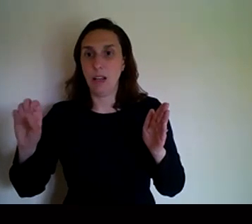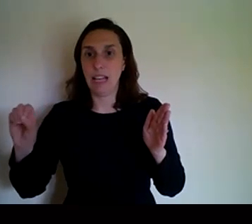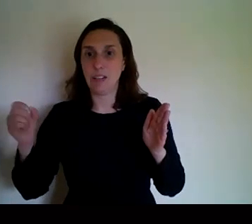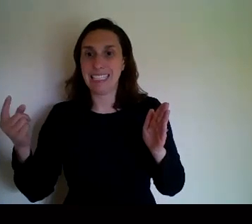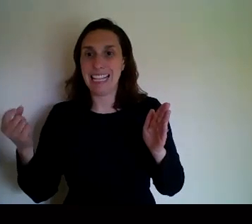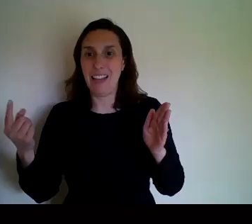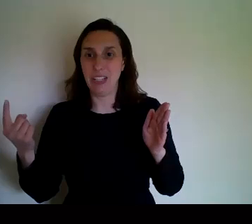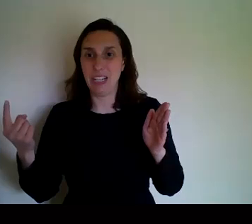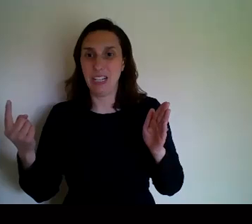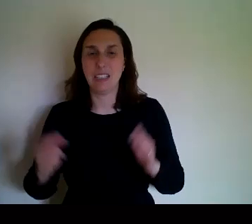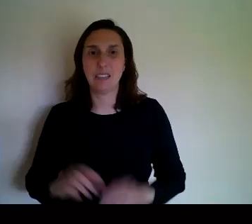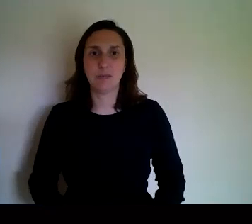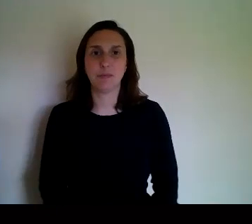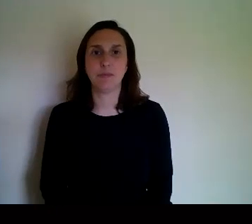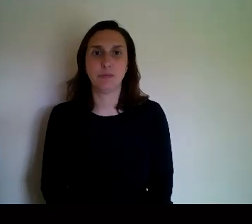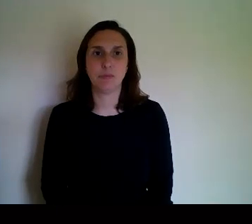And their values.